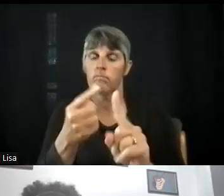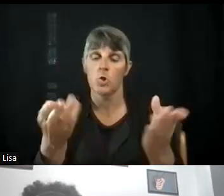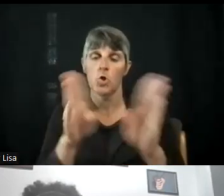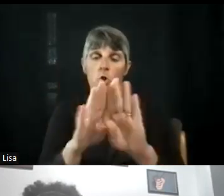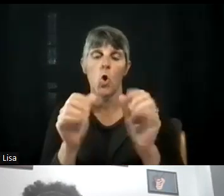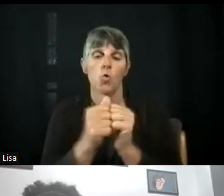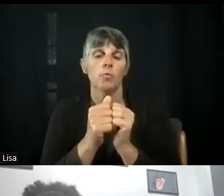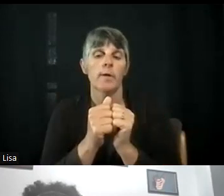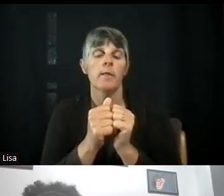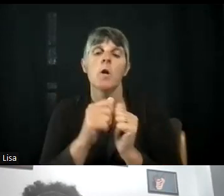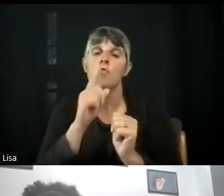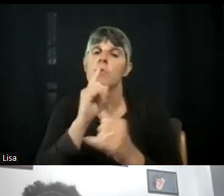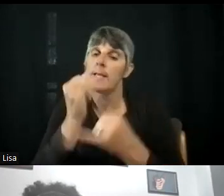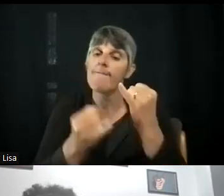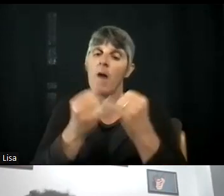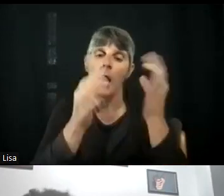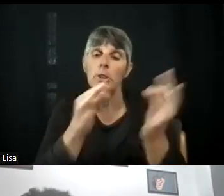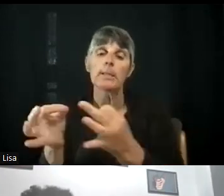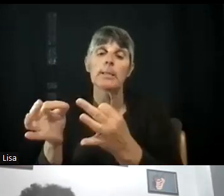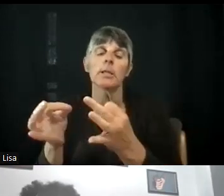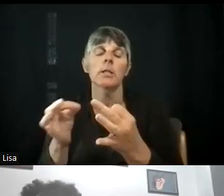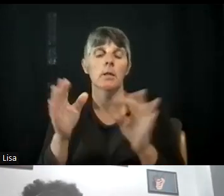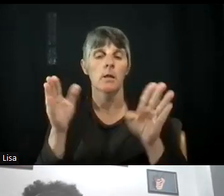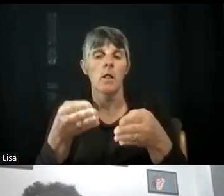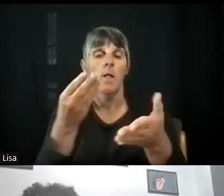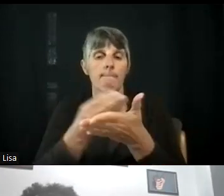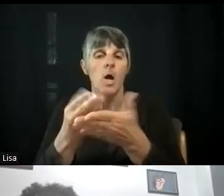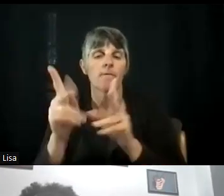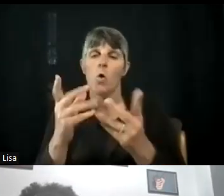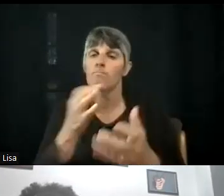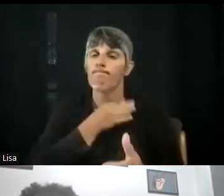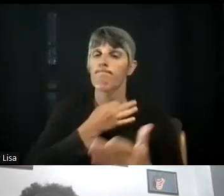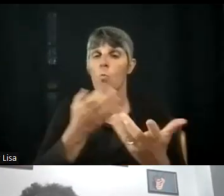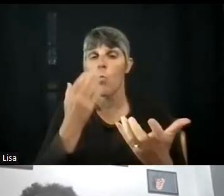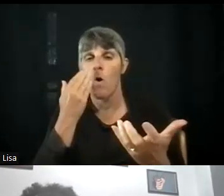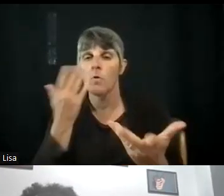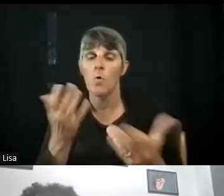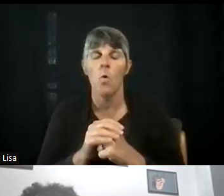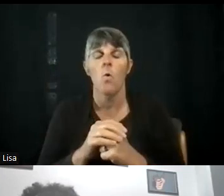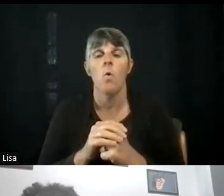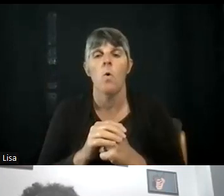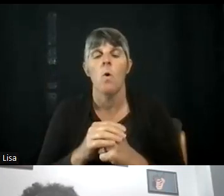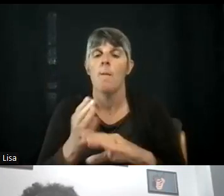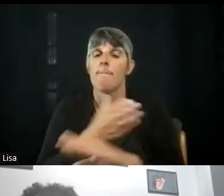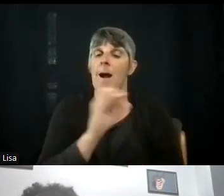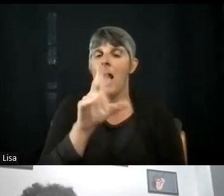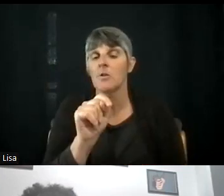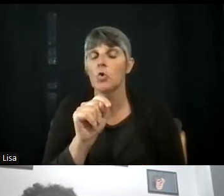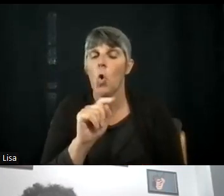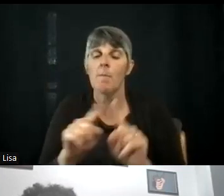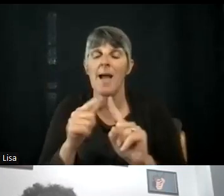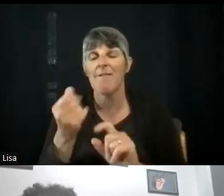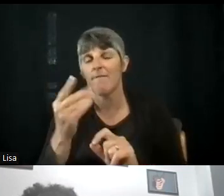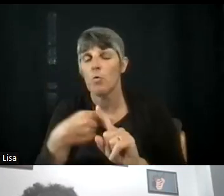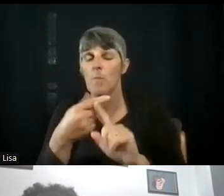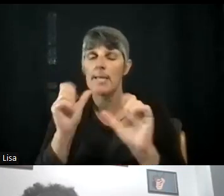with really final decisions. Our budget folks really like to know by October, but there's a few months